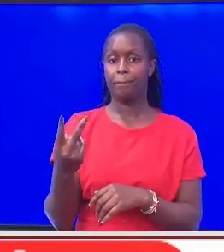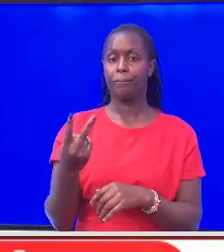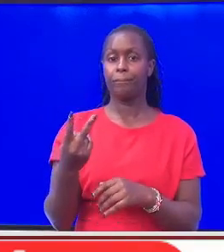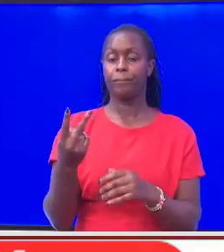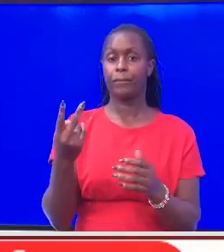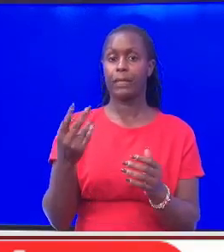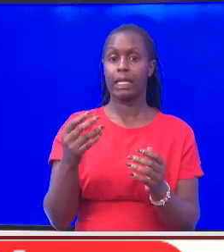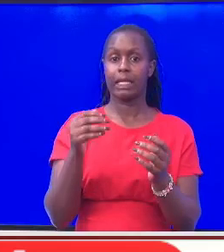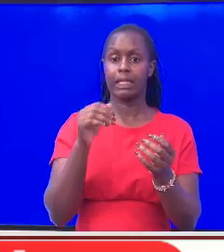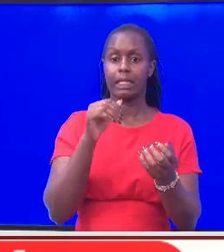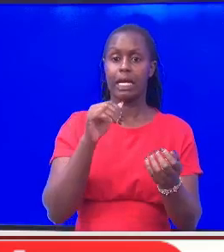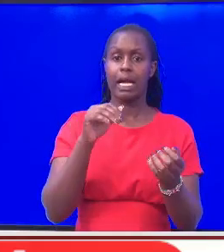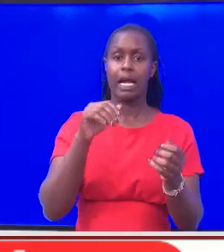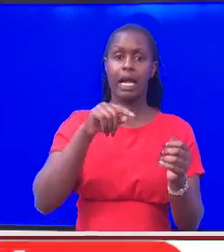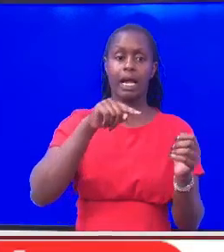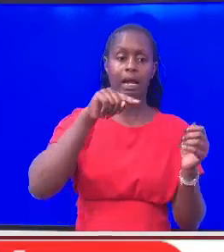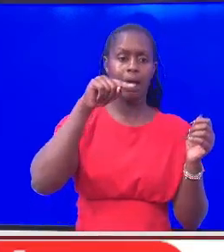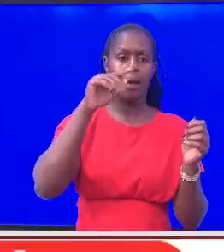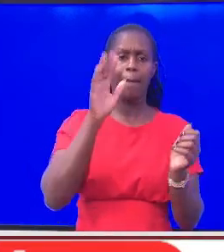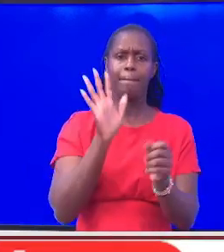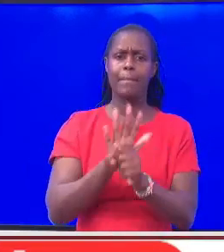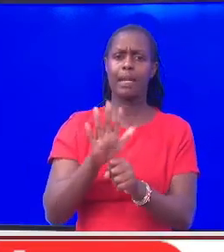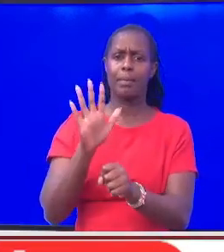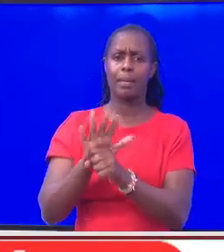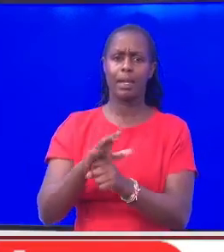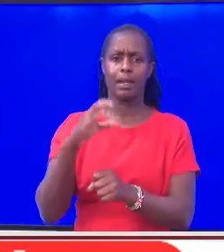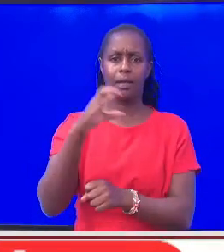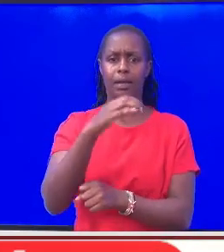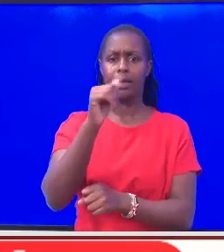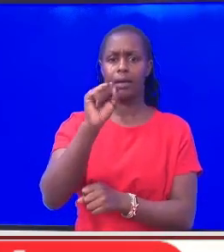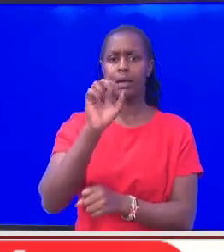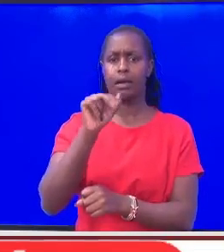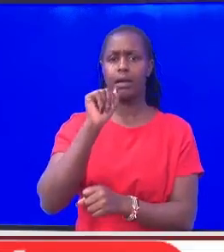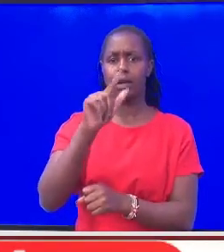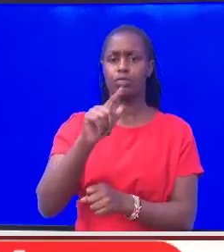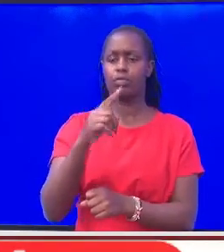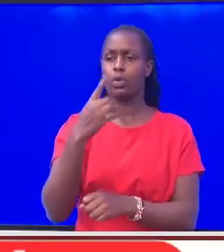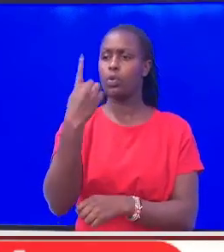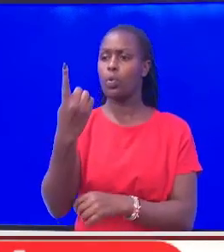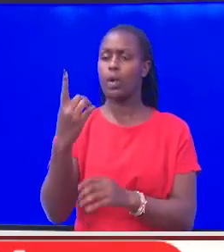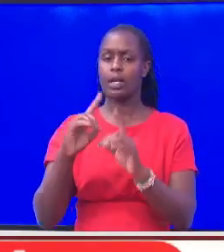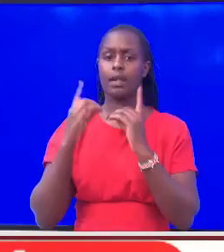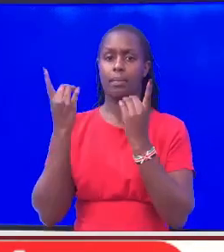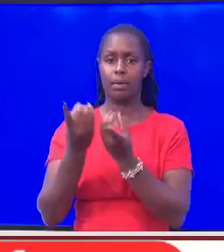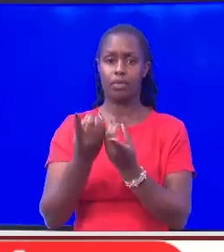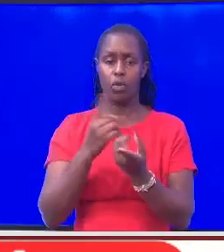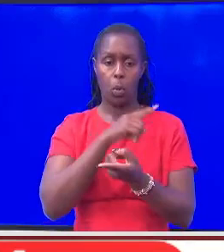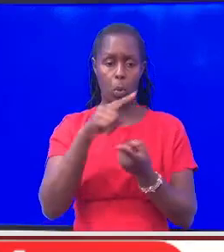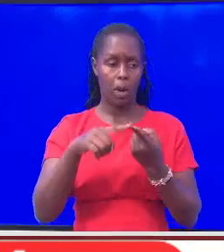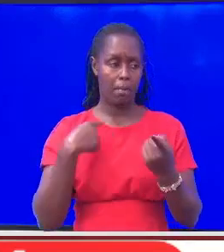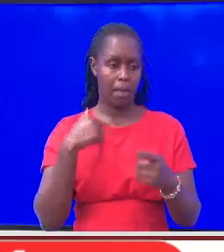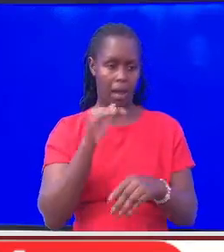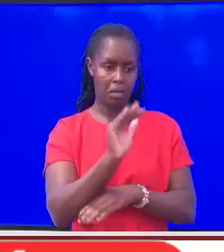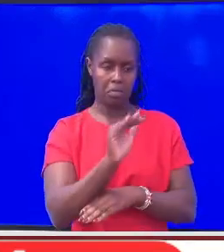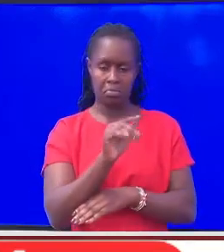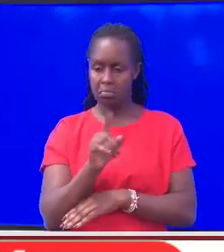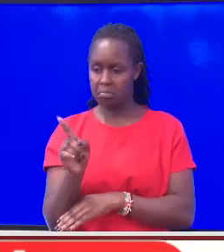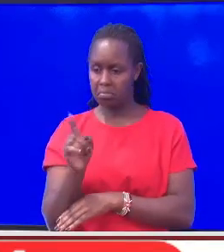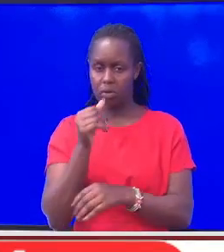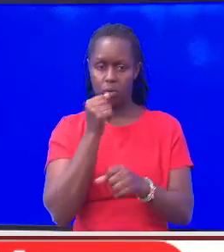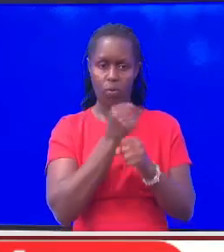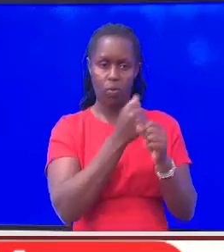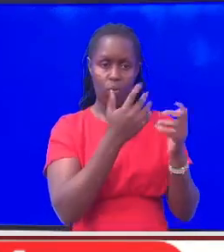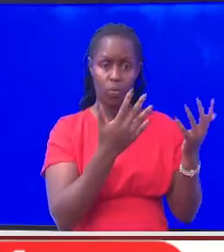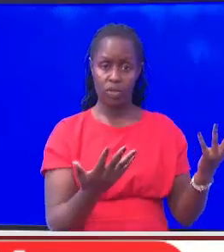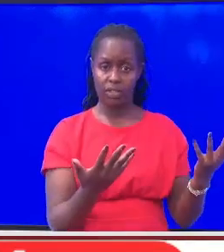literally tens and tens of casuals in one department. And if I ask them what those casuals